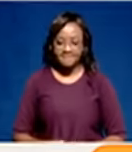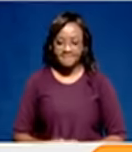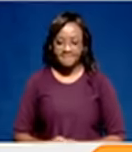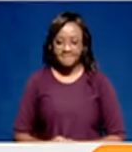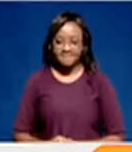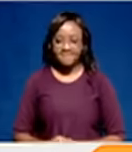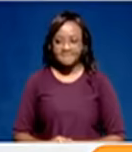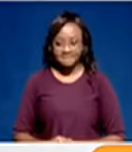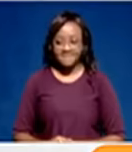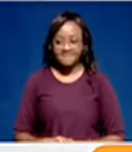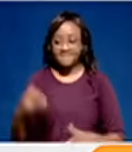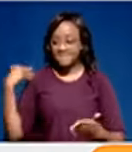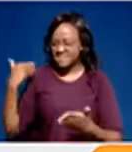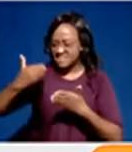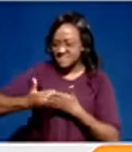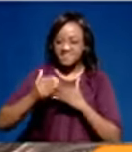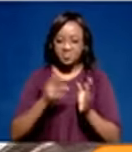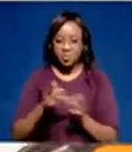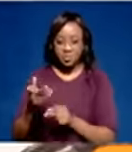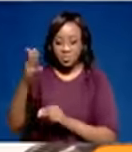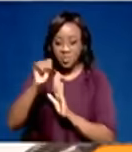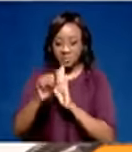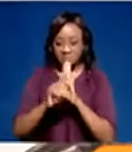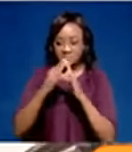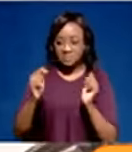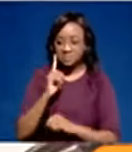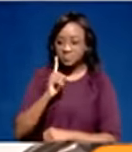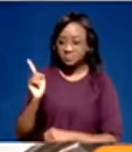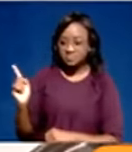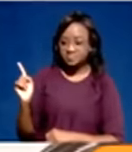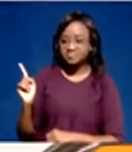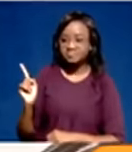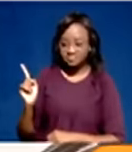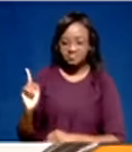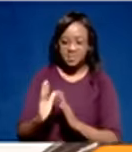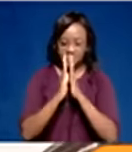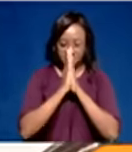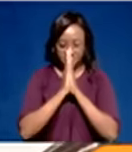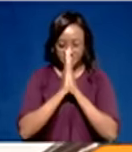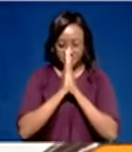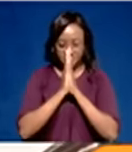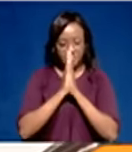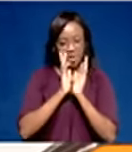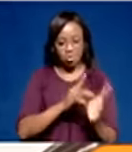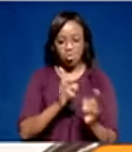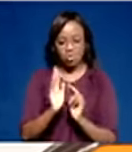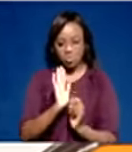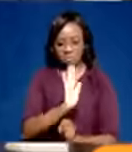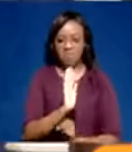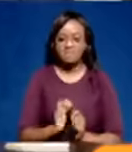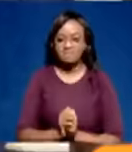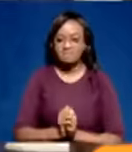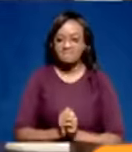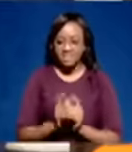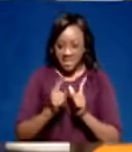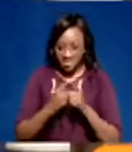Kenya. As has become the norm at State House, President William Ruto offered the opening word of prayer, then began a contentious